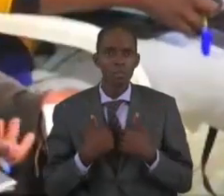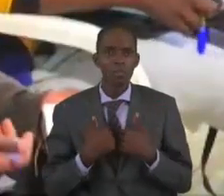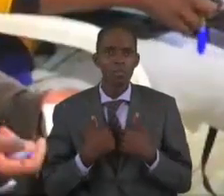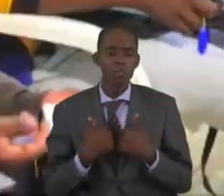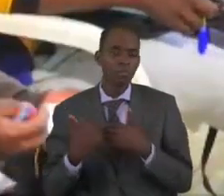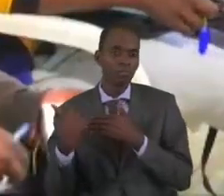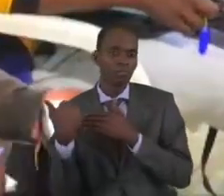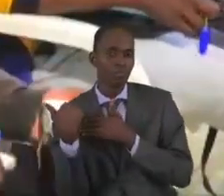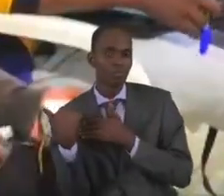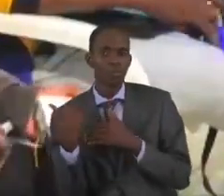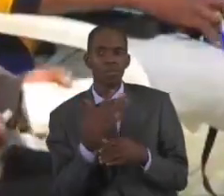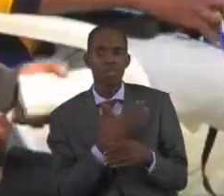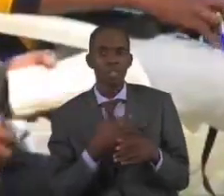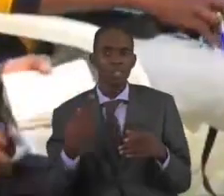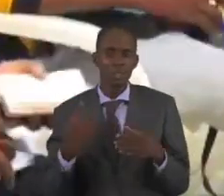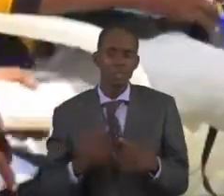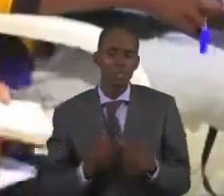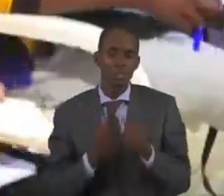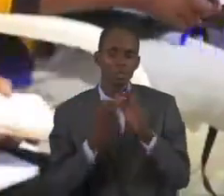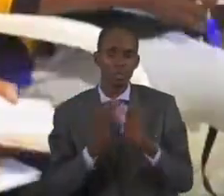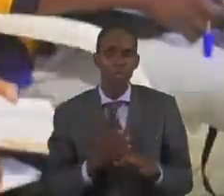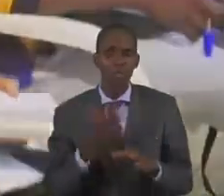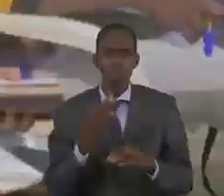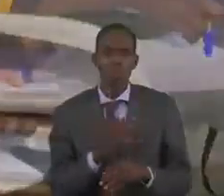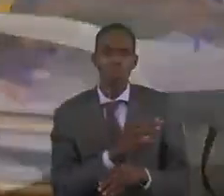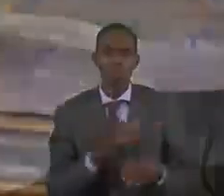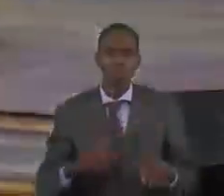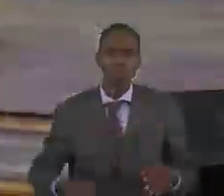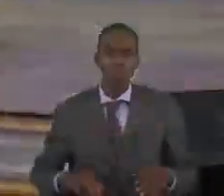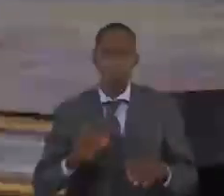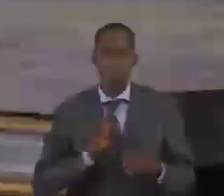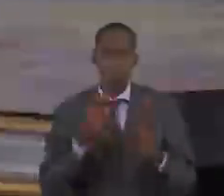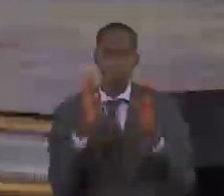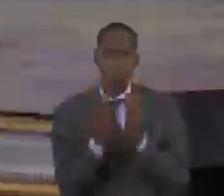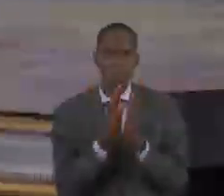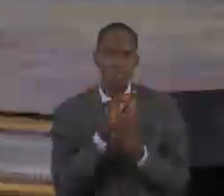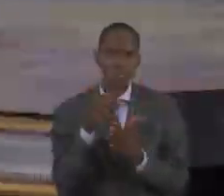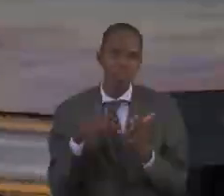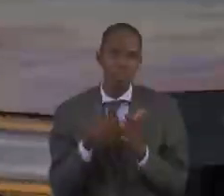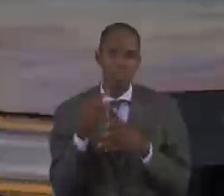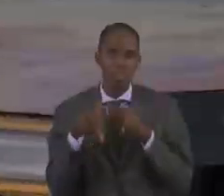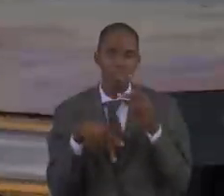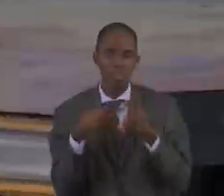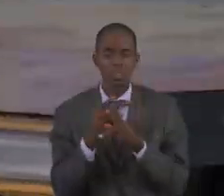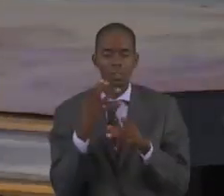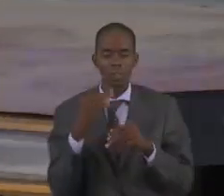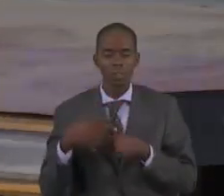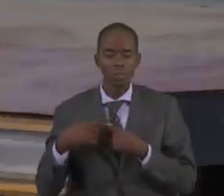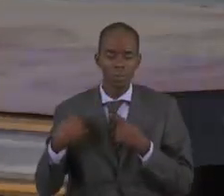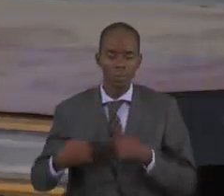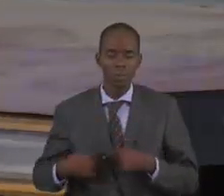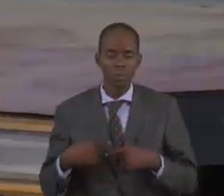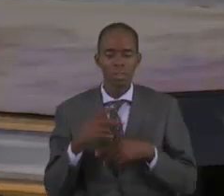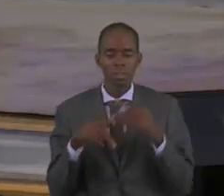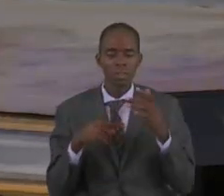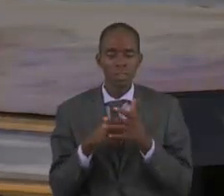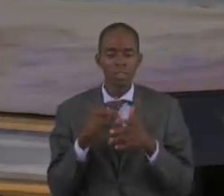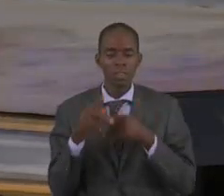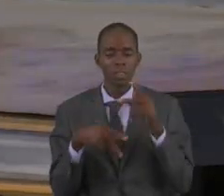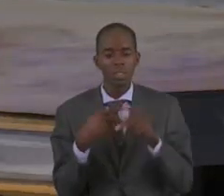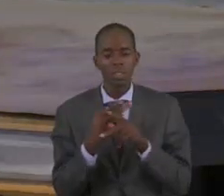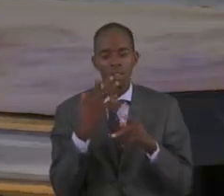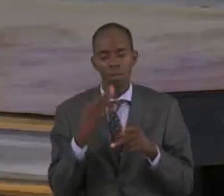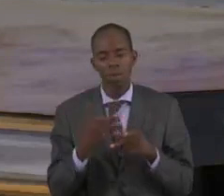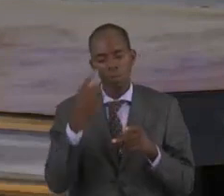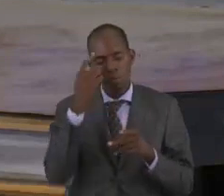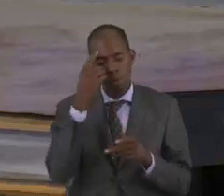the apostles of Christ. I pray that this kind of heart and this kind of mind that